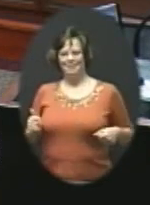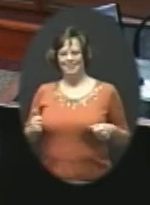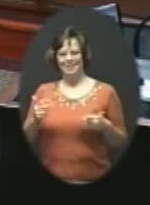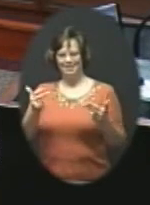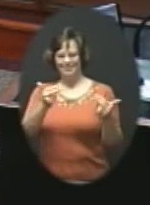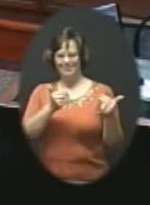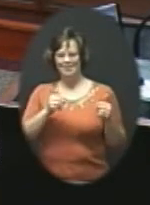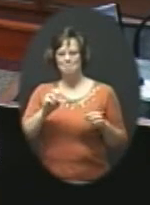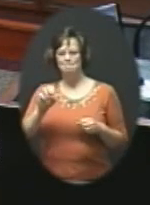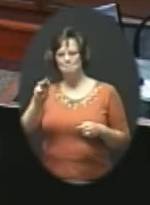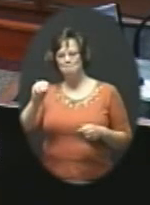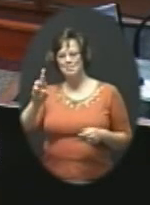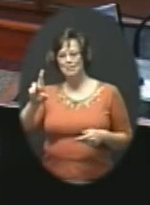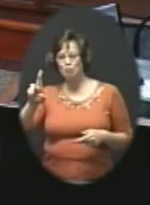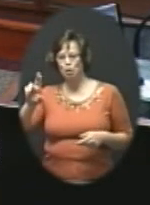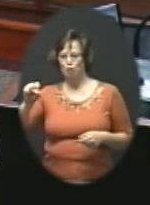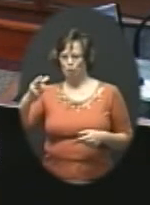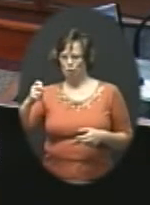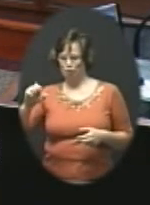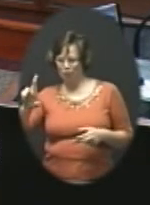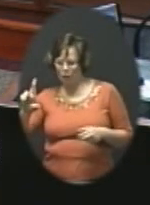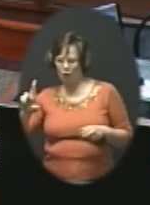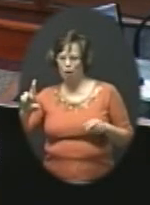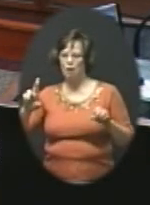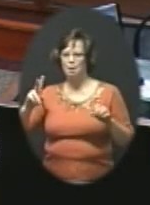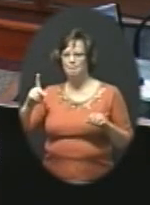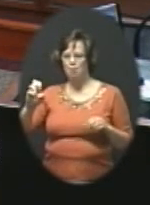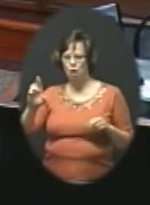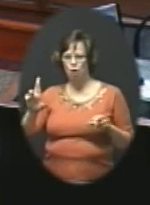Yes. Mr. Shear. Yes. Mr. Parker.